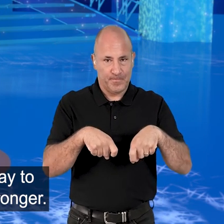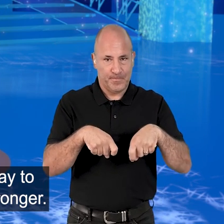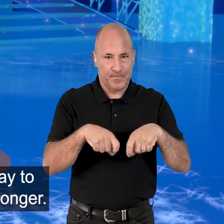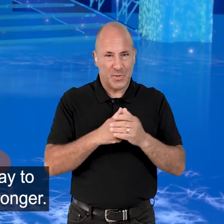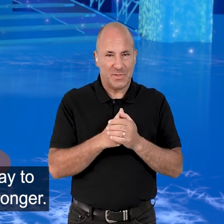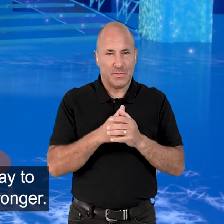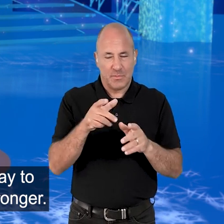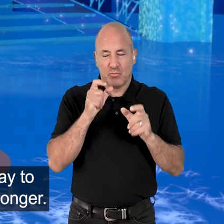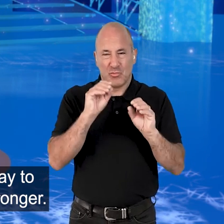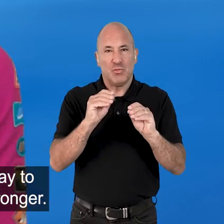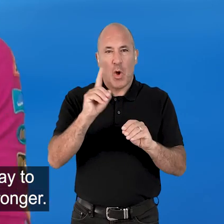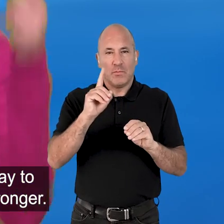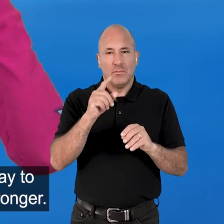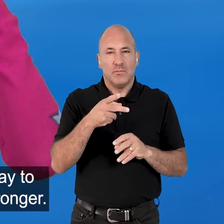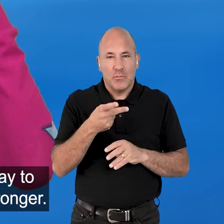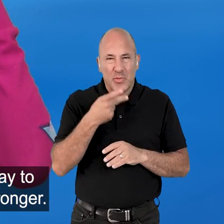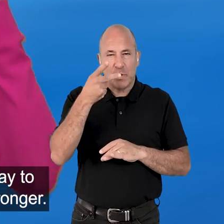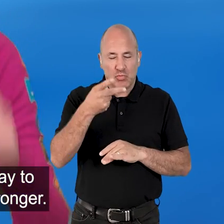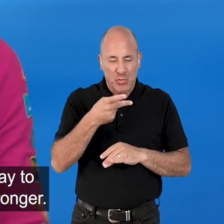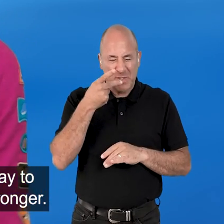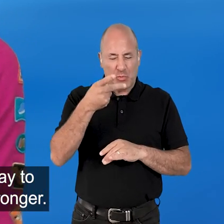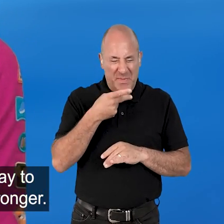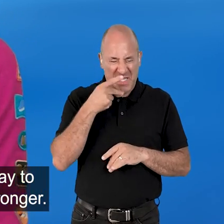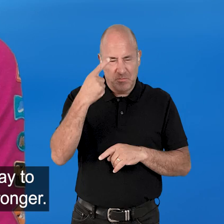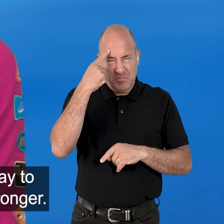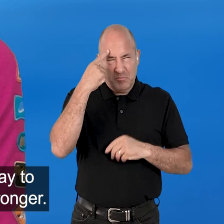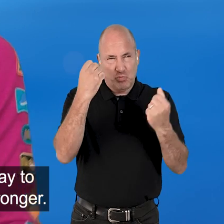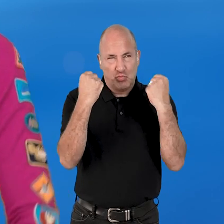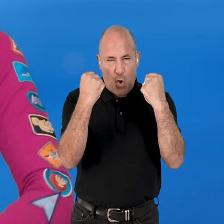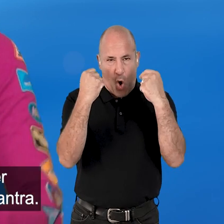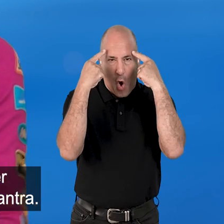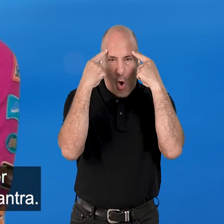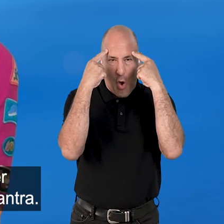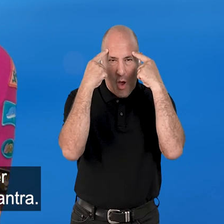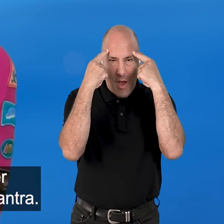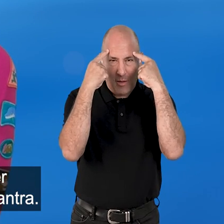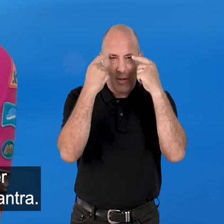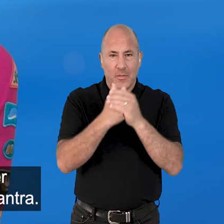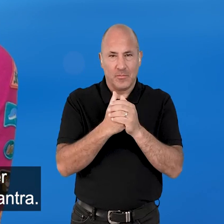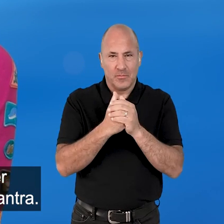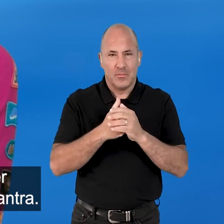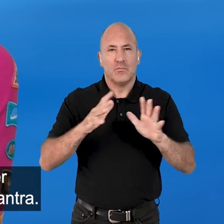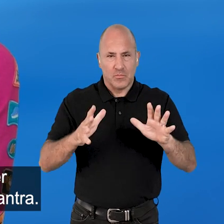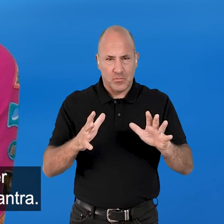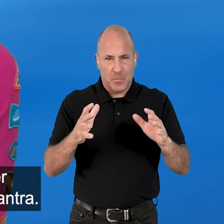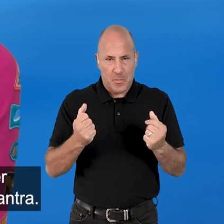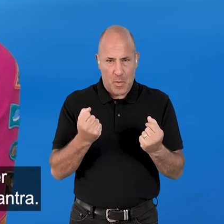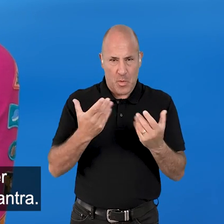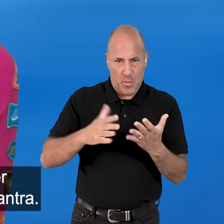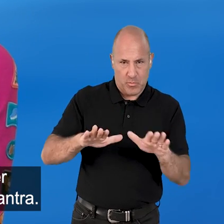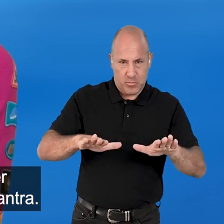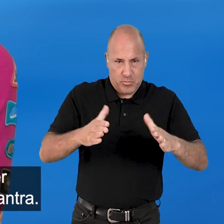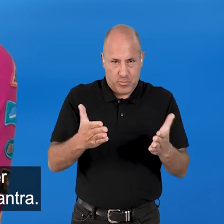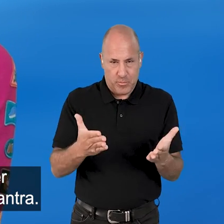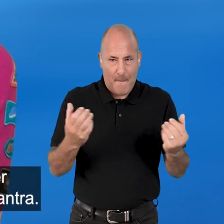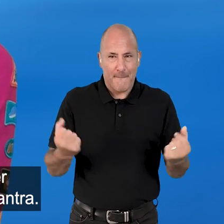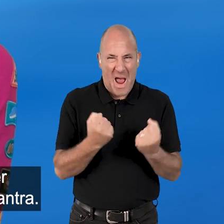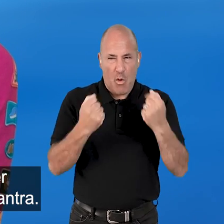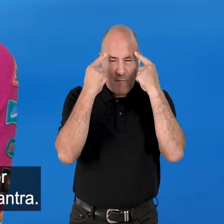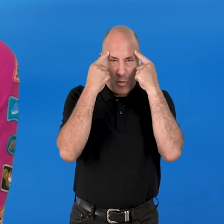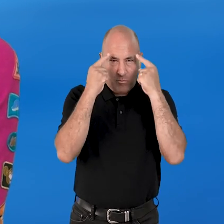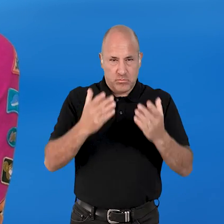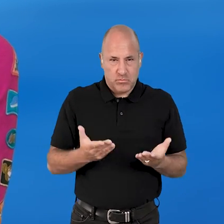mantra is something you say to yourself to make your mind stronger. Elsa turns her hands over to receive the power of her